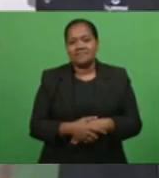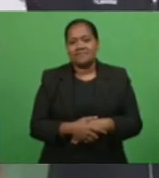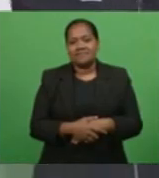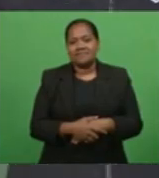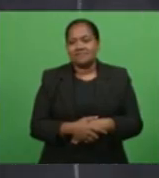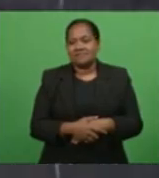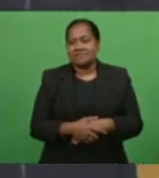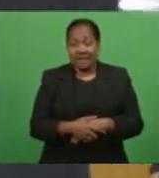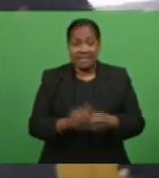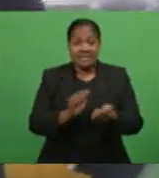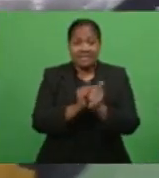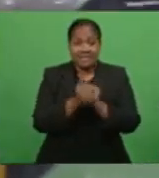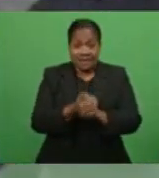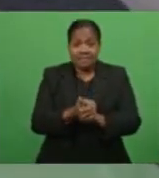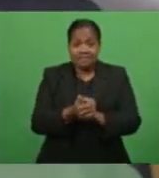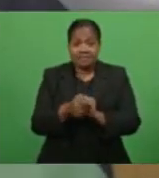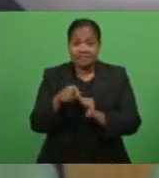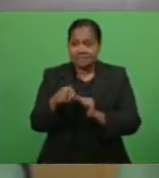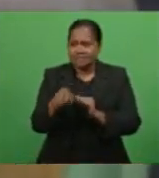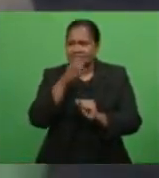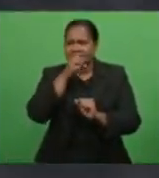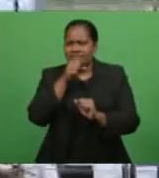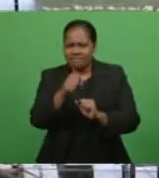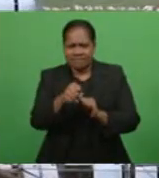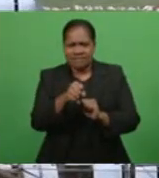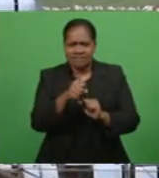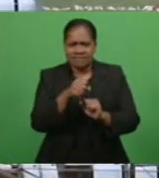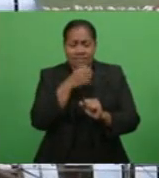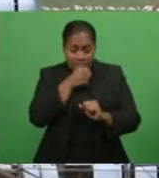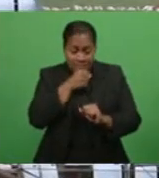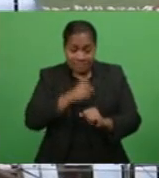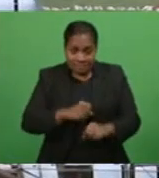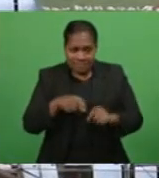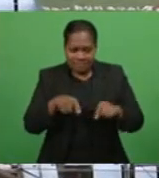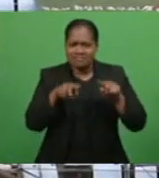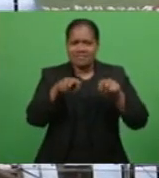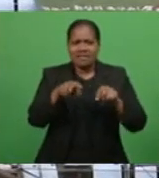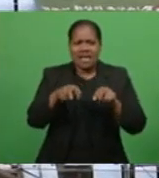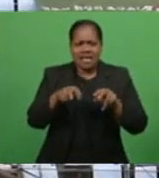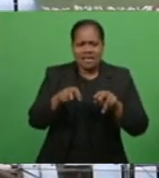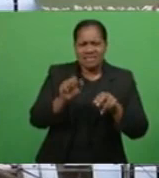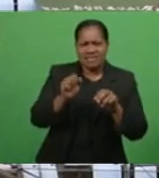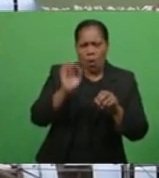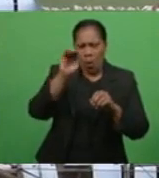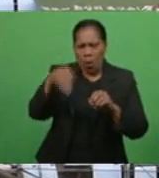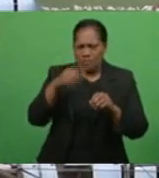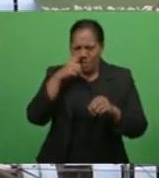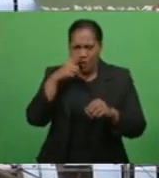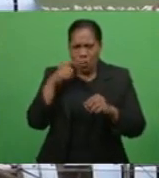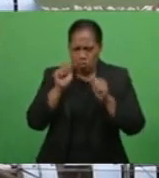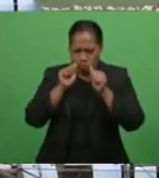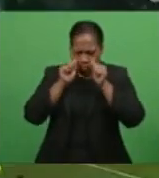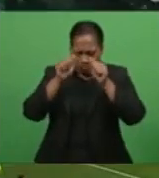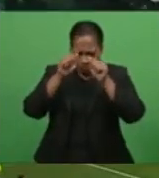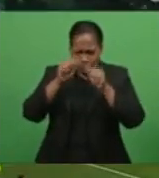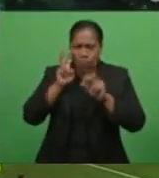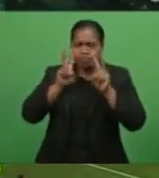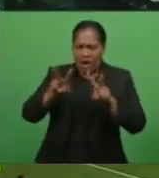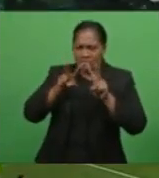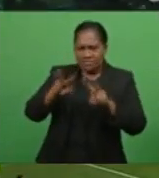As for the game itself, Jeonbuk pleasing their hordes, imaginary home fans, thanks to this 84th minute winner